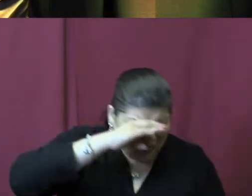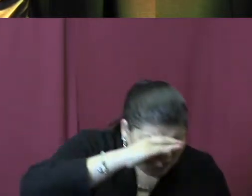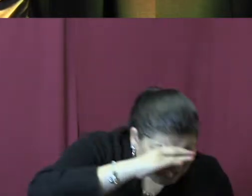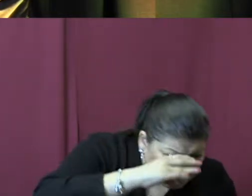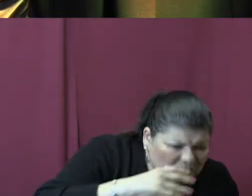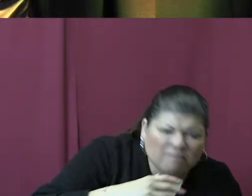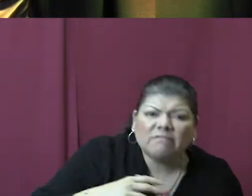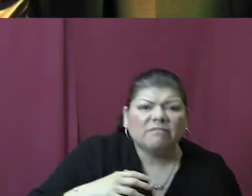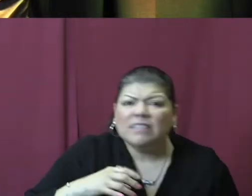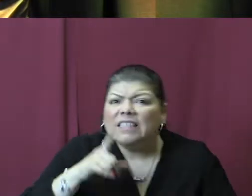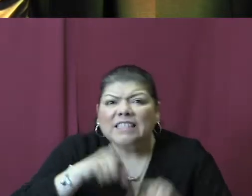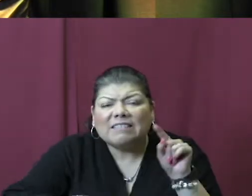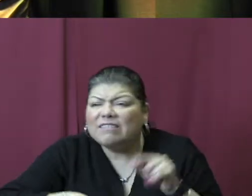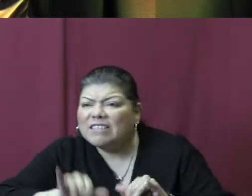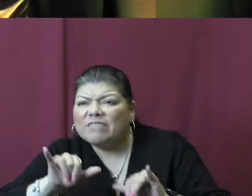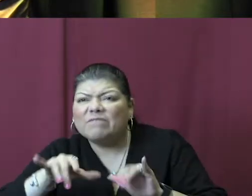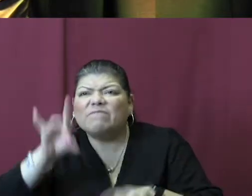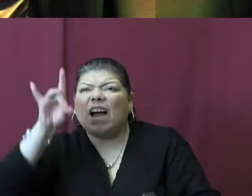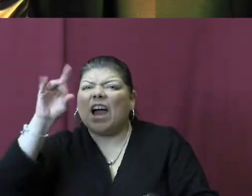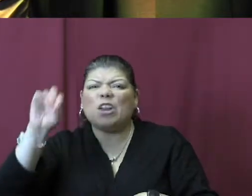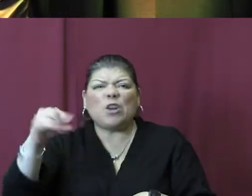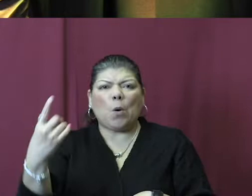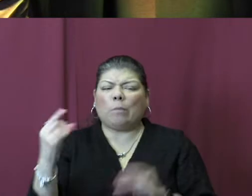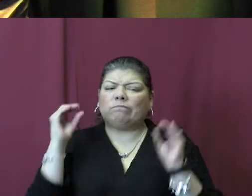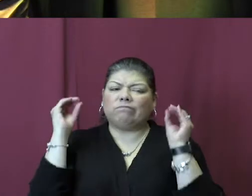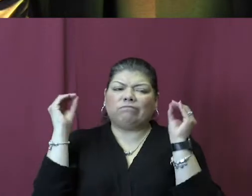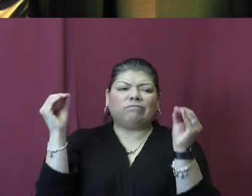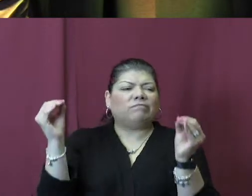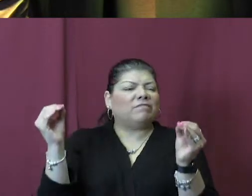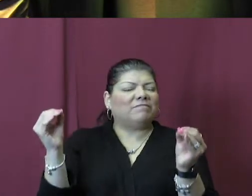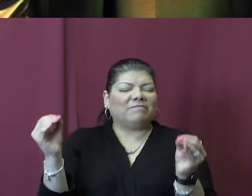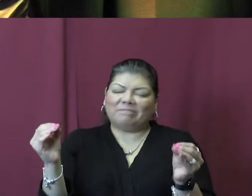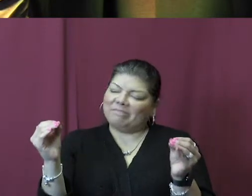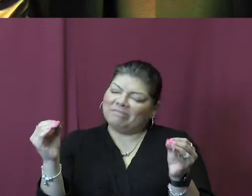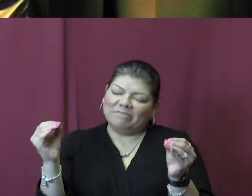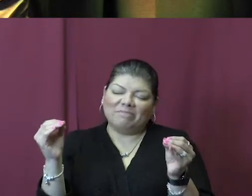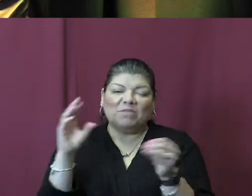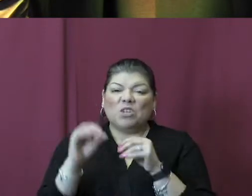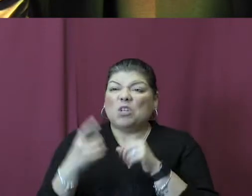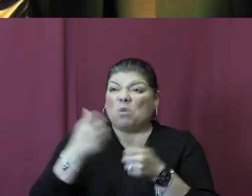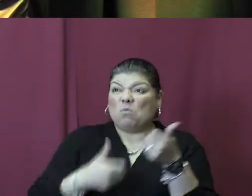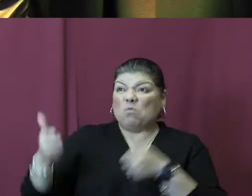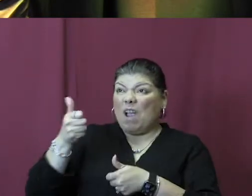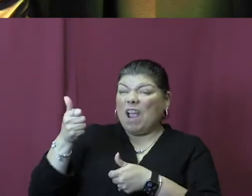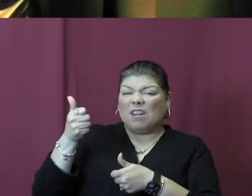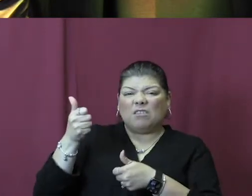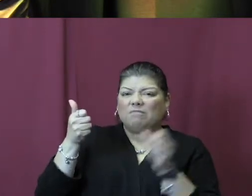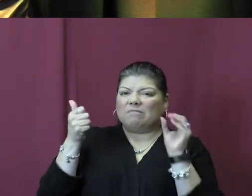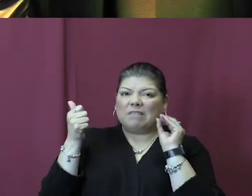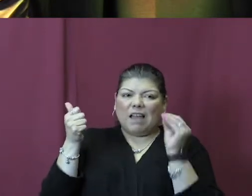low. Still couldn't find nobody. Nobody greater.